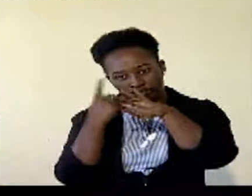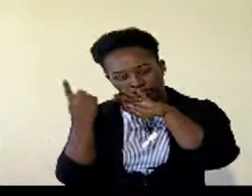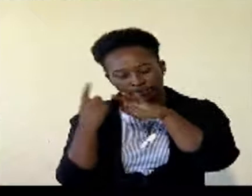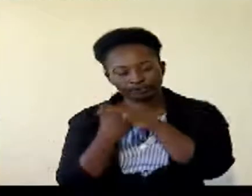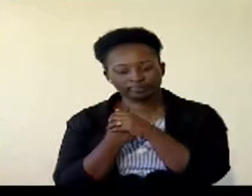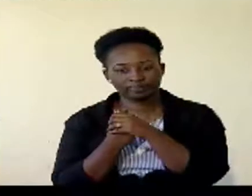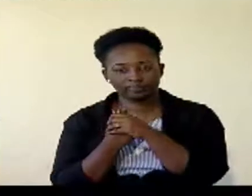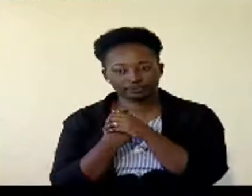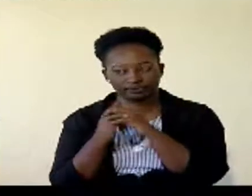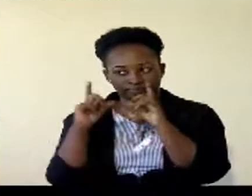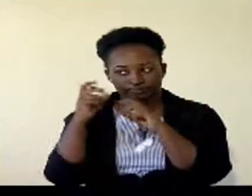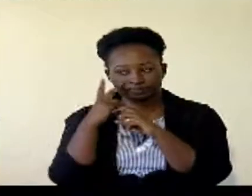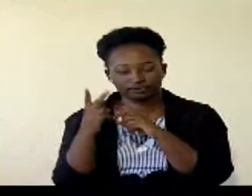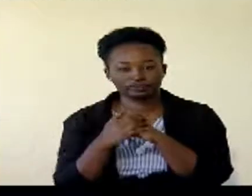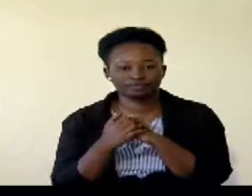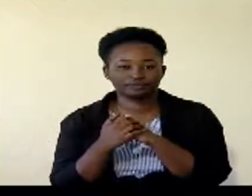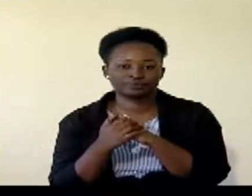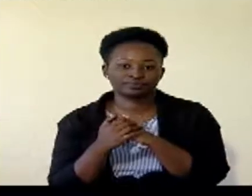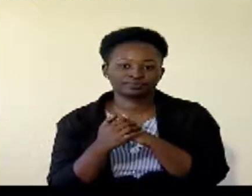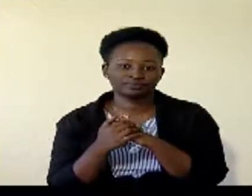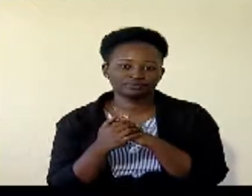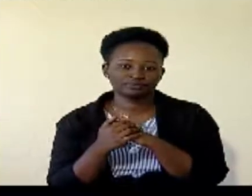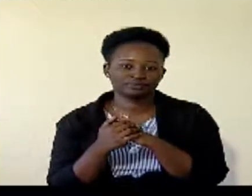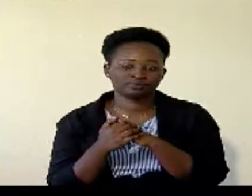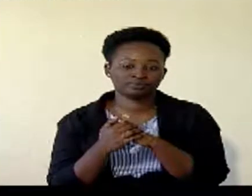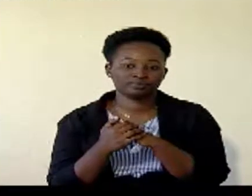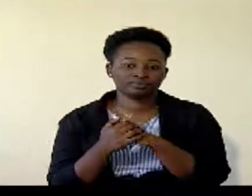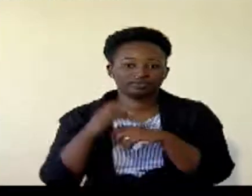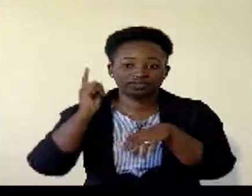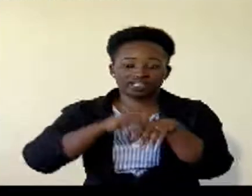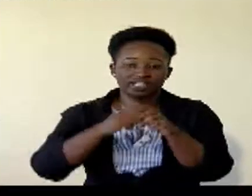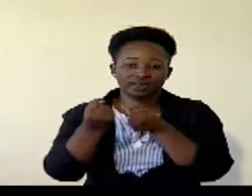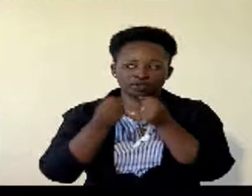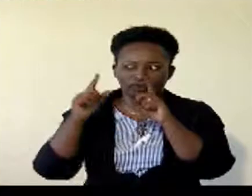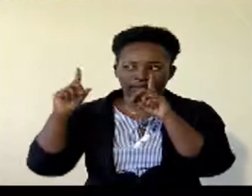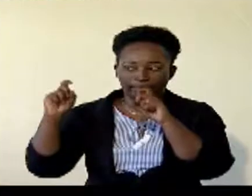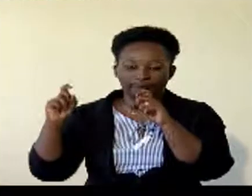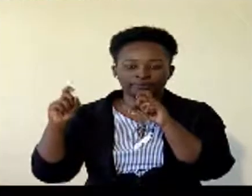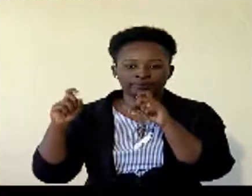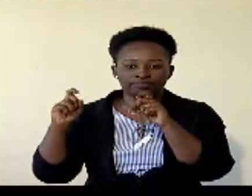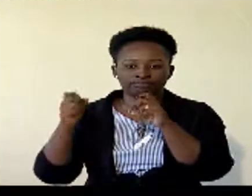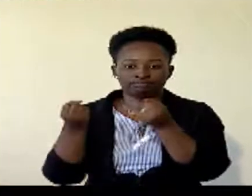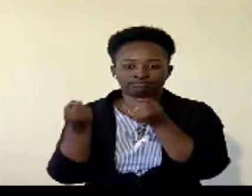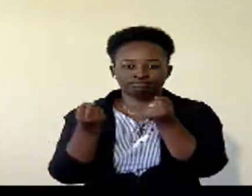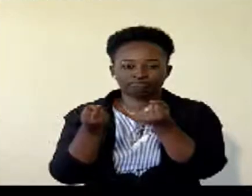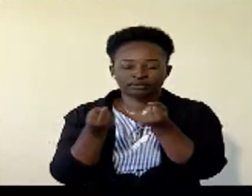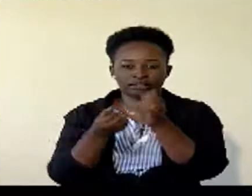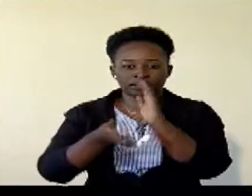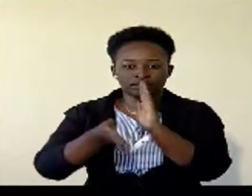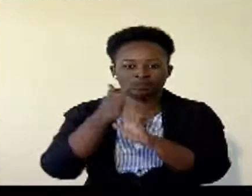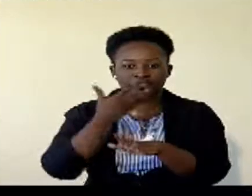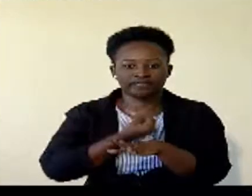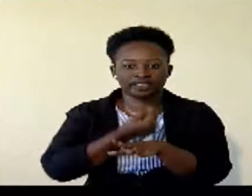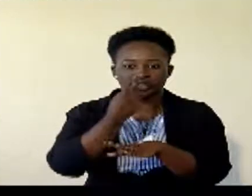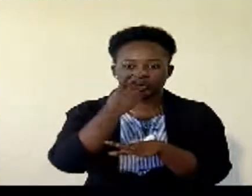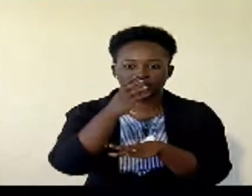I hope you can see it. So the instant this car was photographed, it was moving at a speed of 20